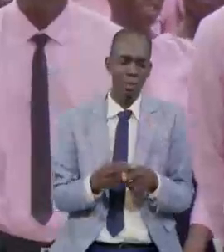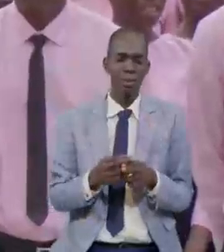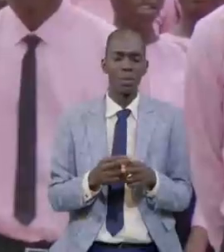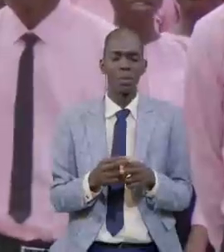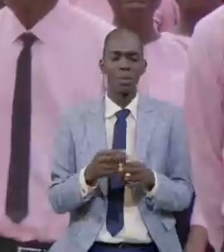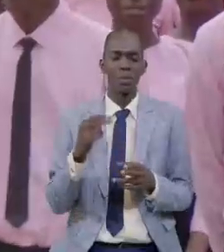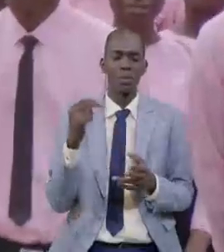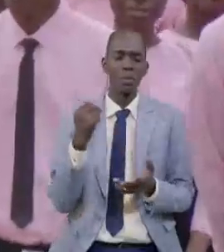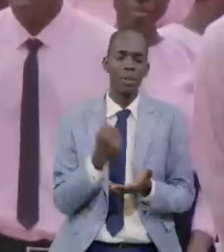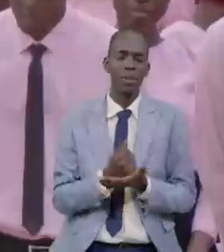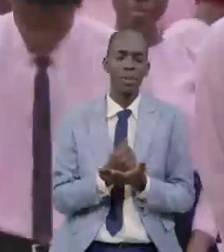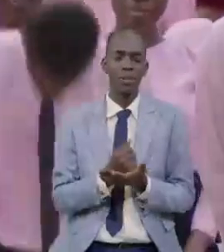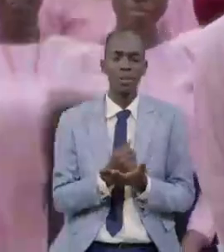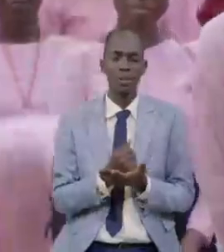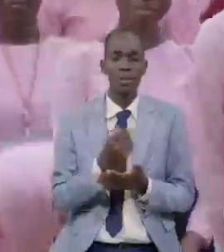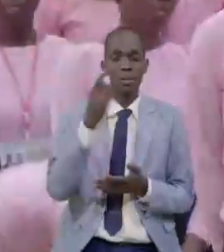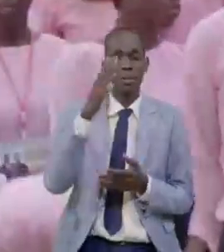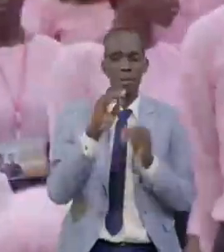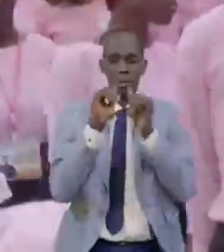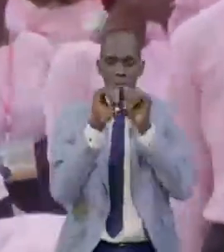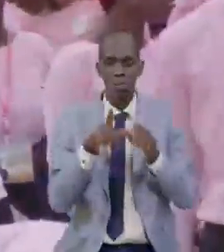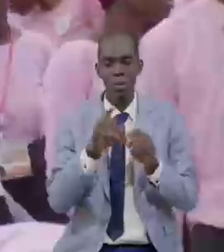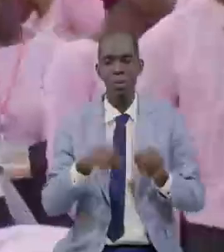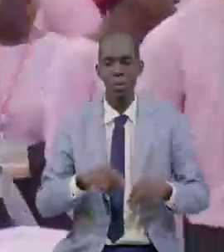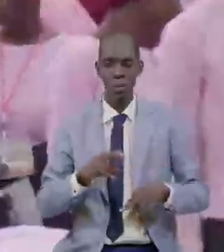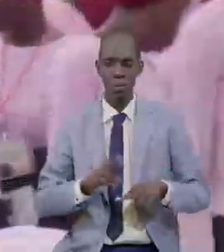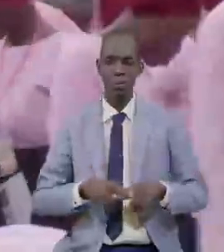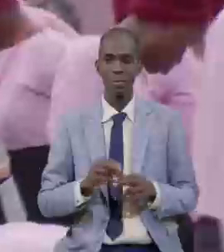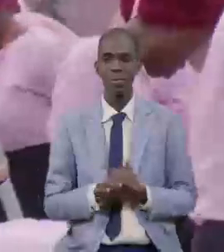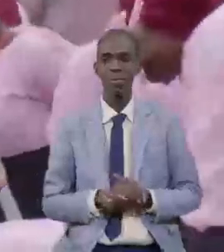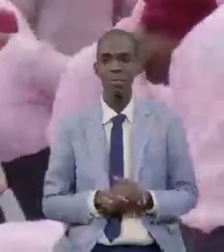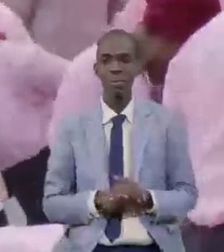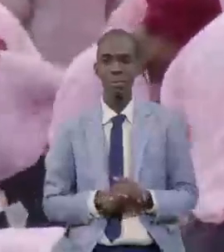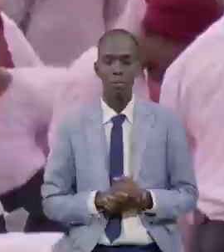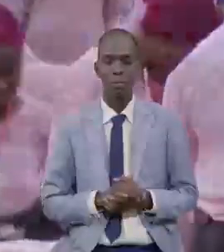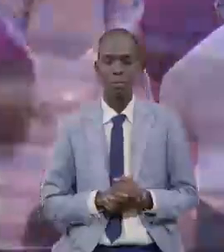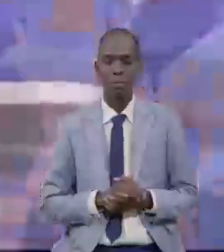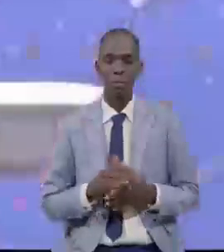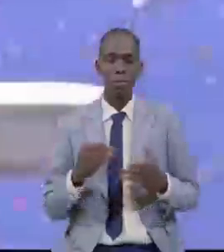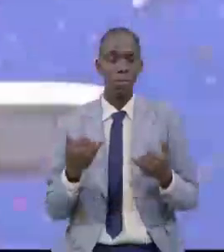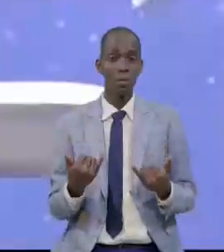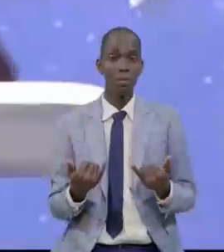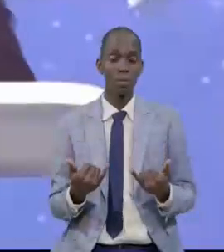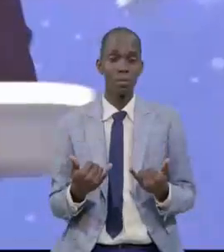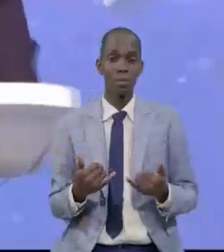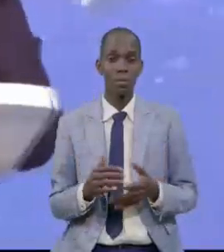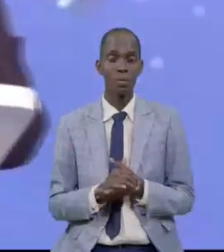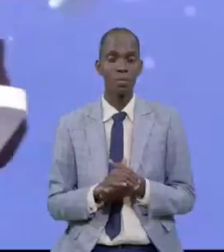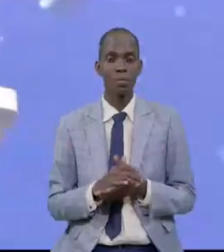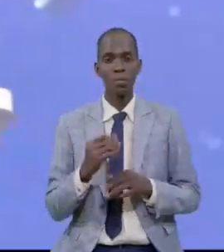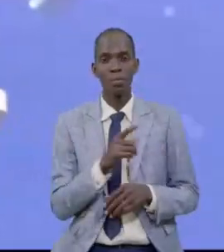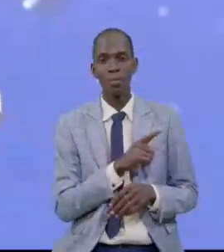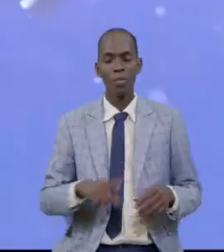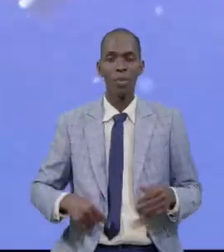God bless you. You can sit down. Now, the Lord has been talking to